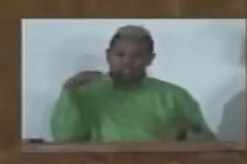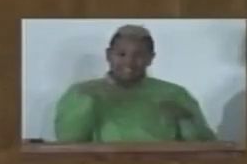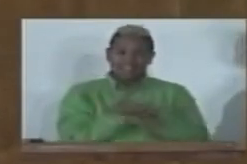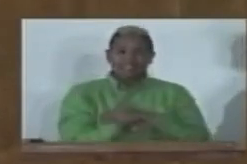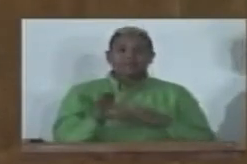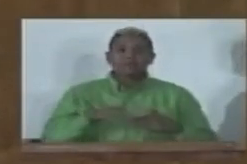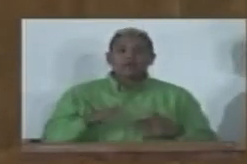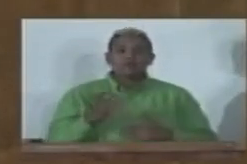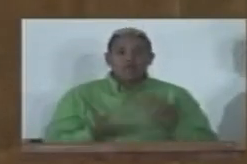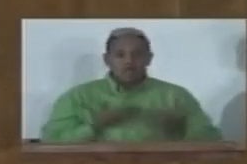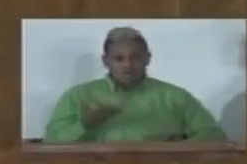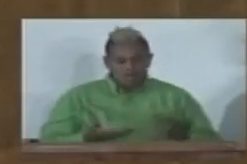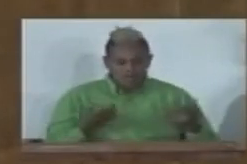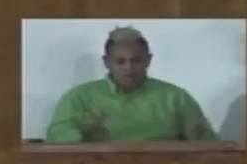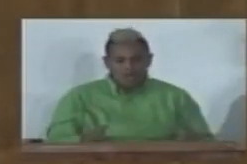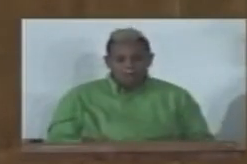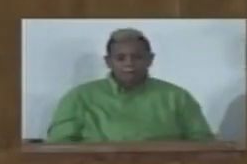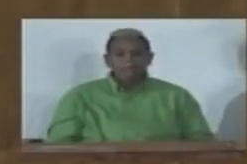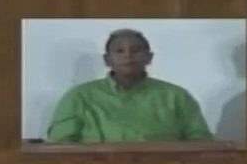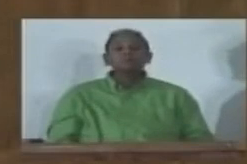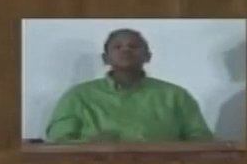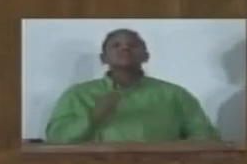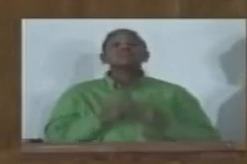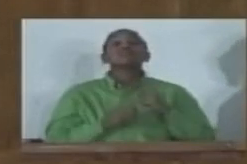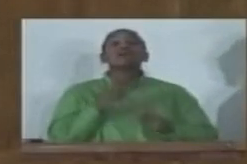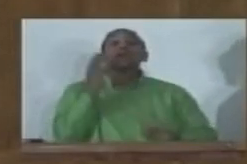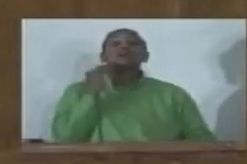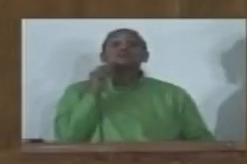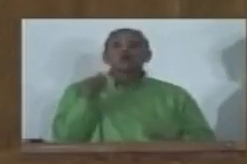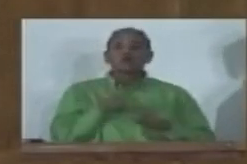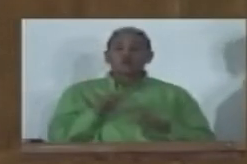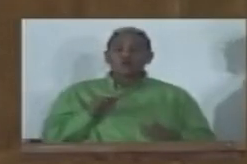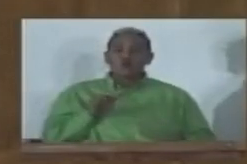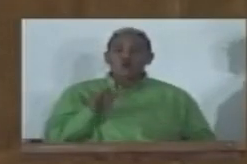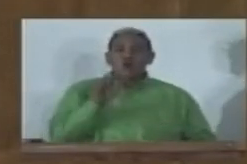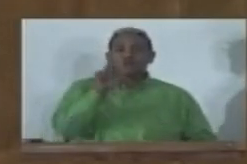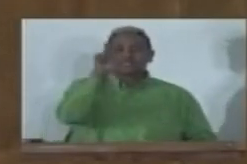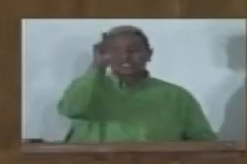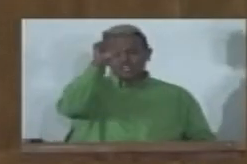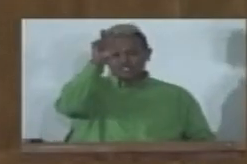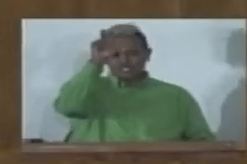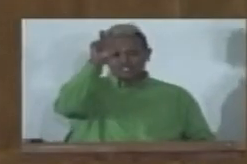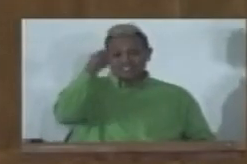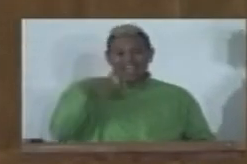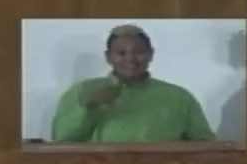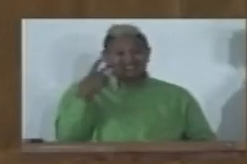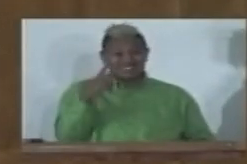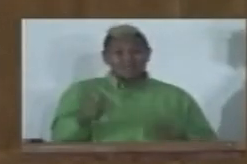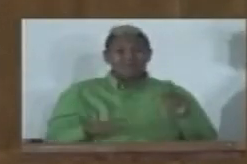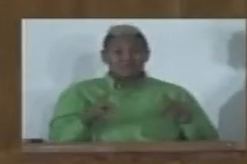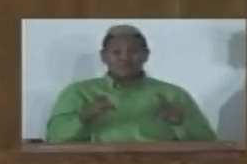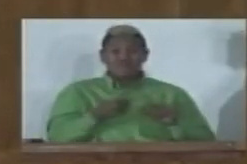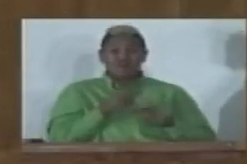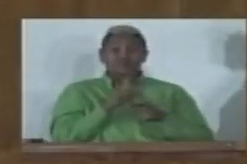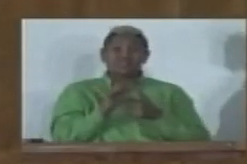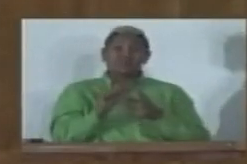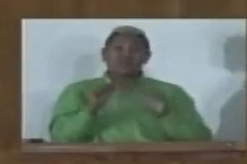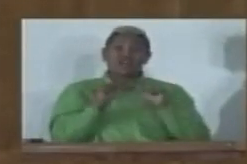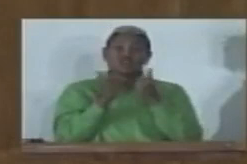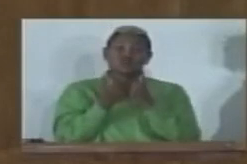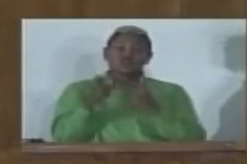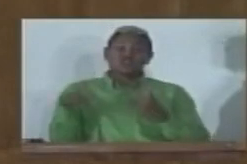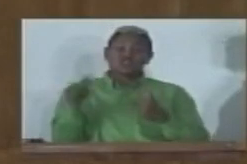parliament. The difficulty experienced when walking up the stairs. I have seen persons from the Disability